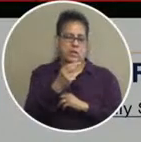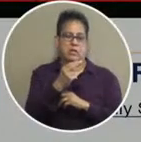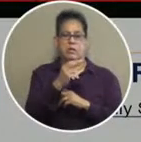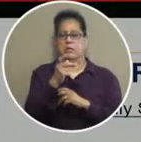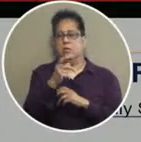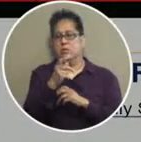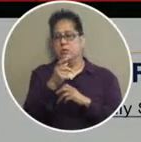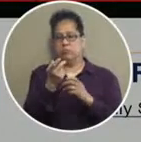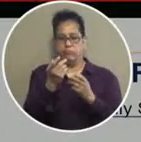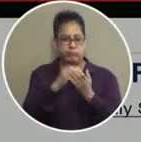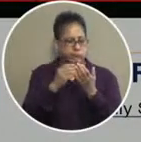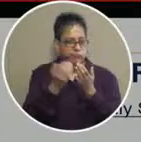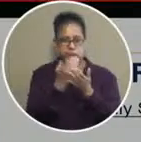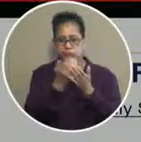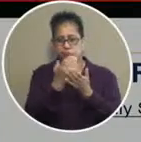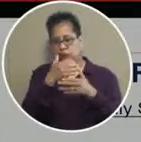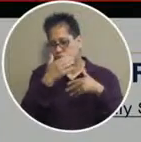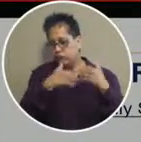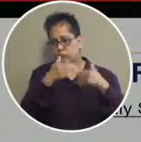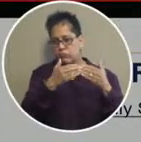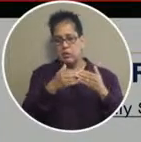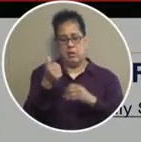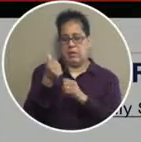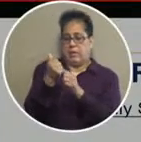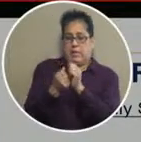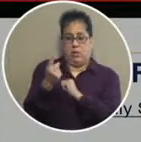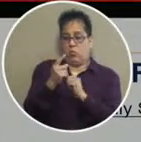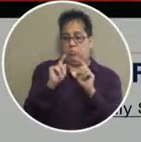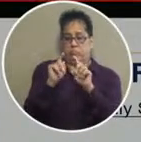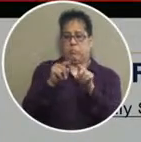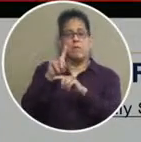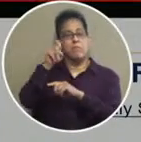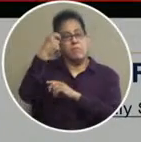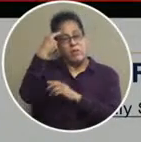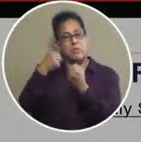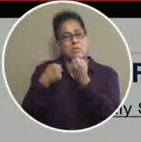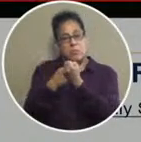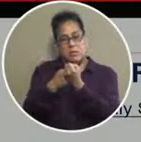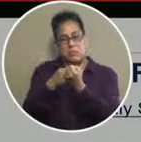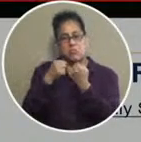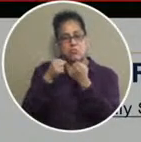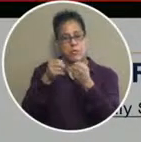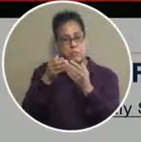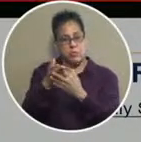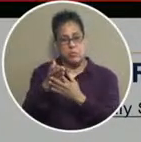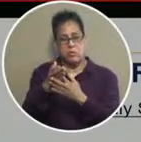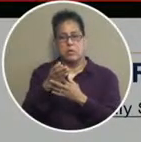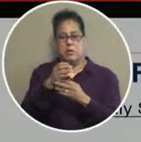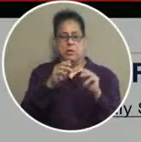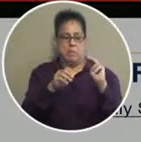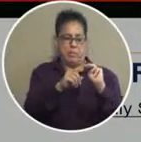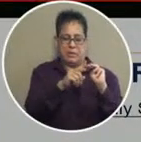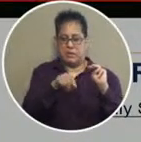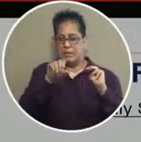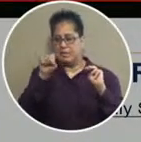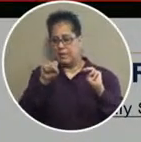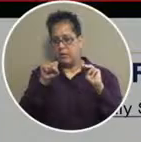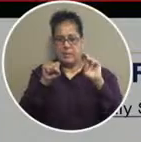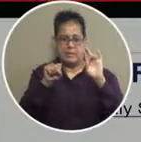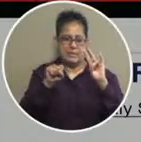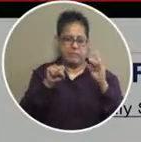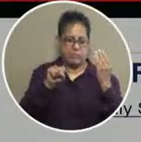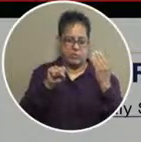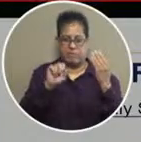refreshed and freshened. Again, anyone can go to the federally sponsored drive-through, for example, Mondays through Saturdays, 7 to